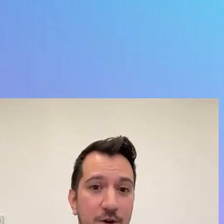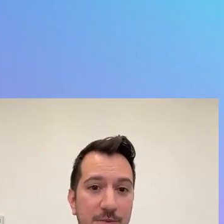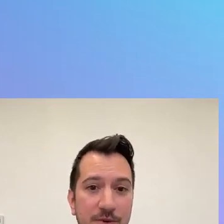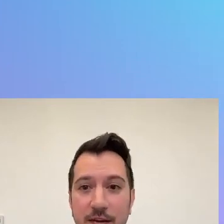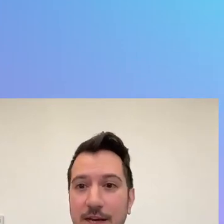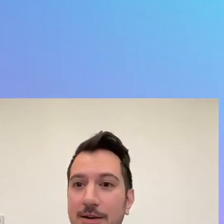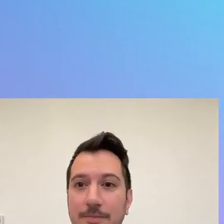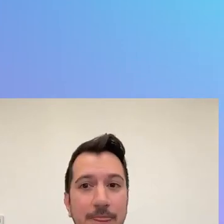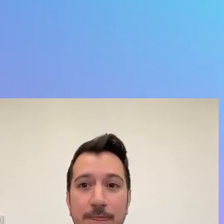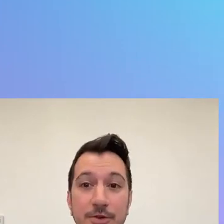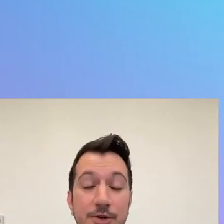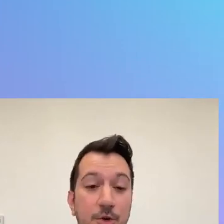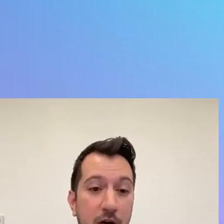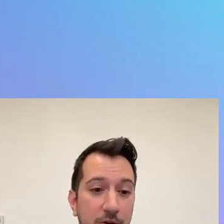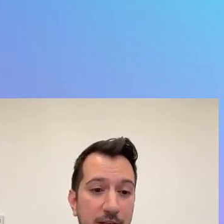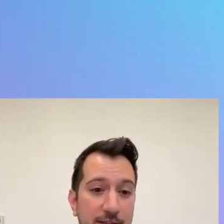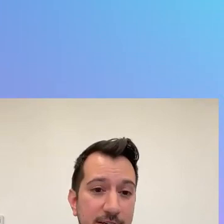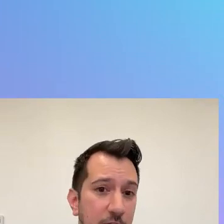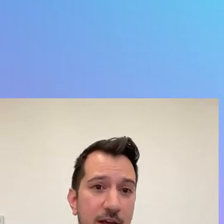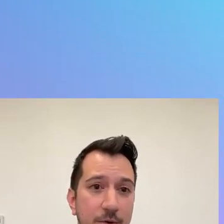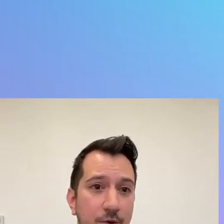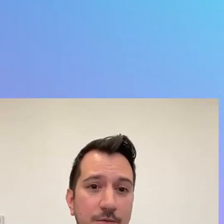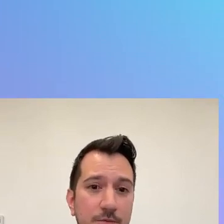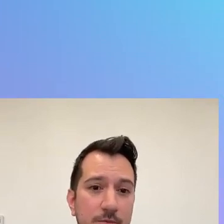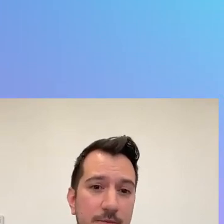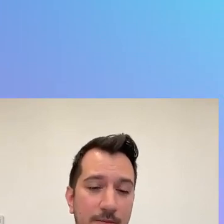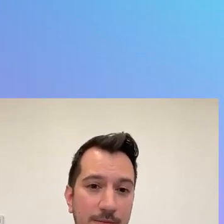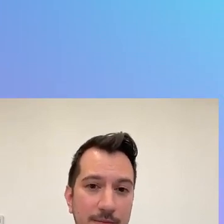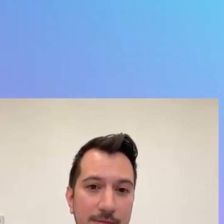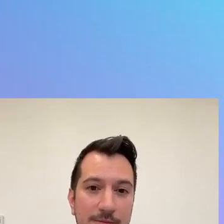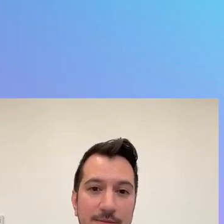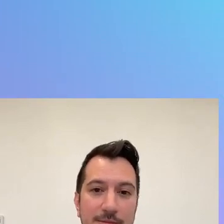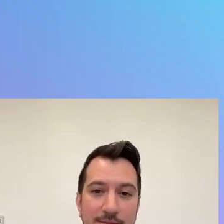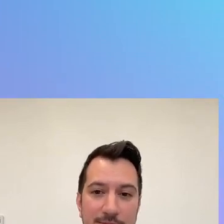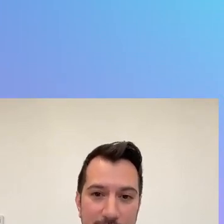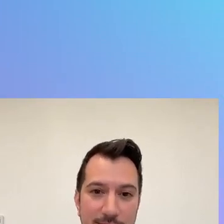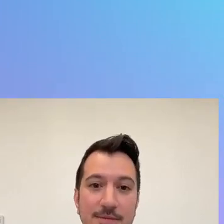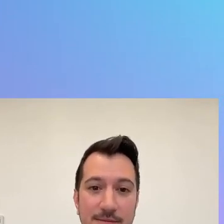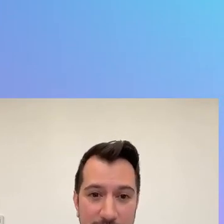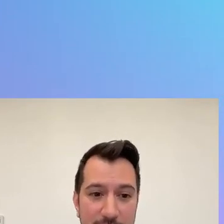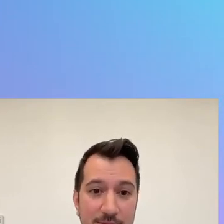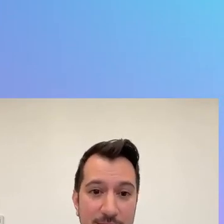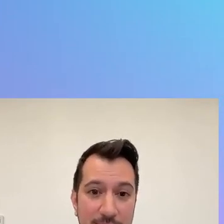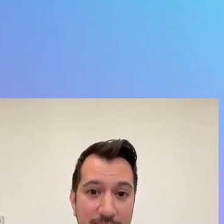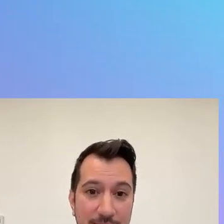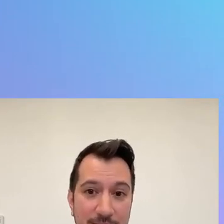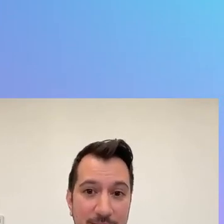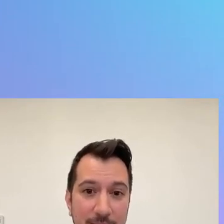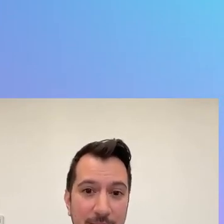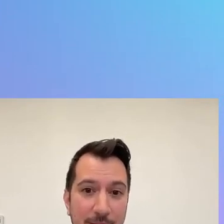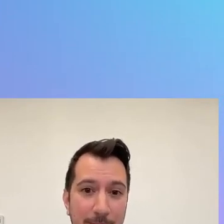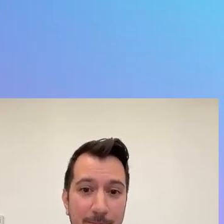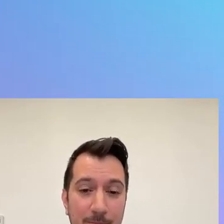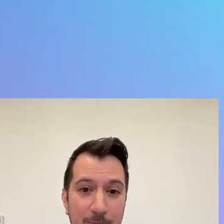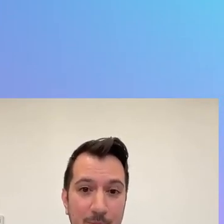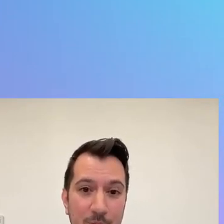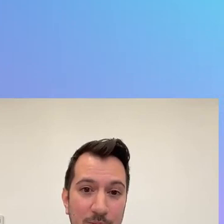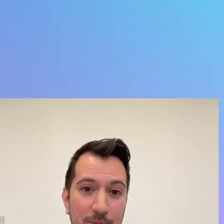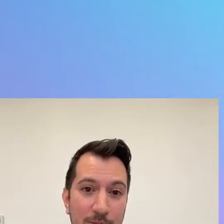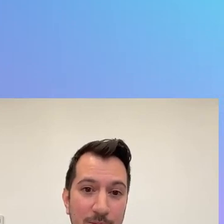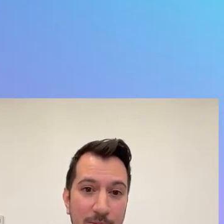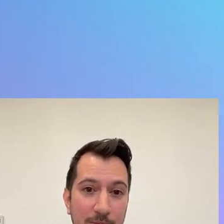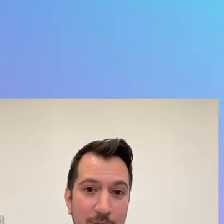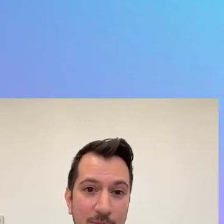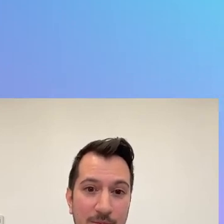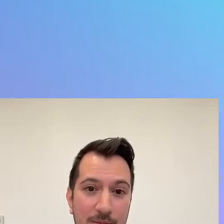win in terms of like, there's no color that is now taboo. All right. And that's all we have time for in the questions. There are